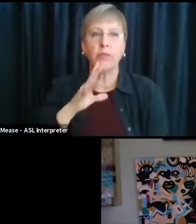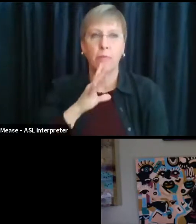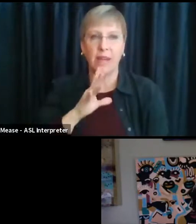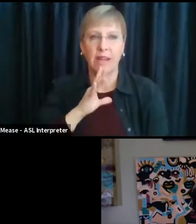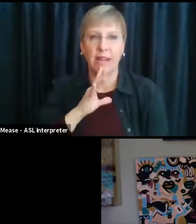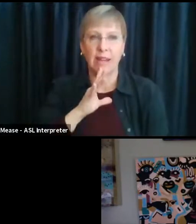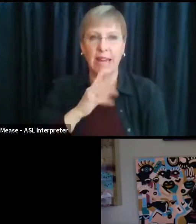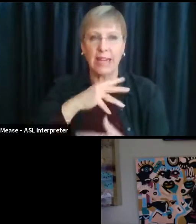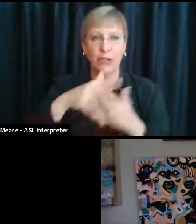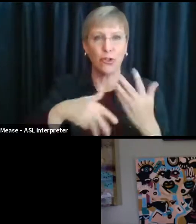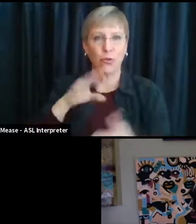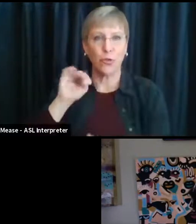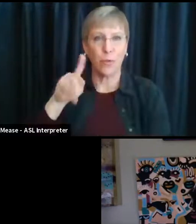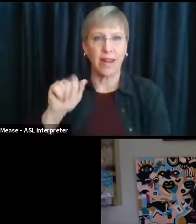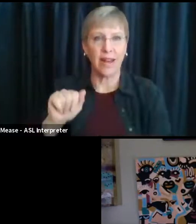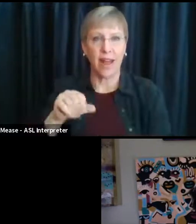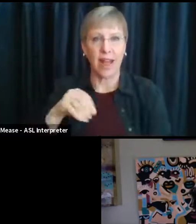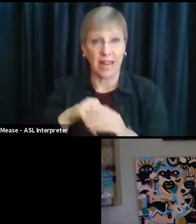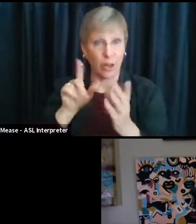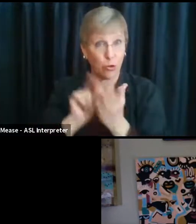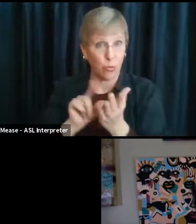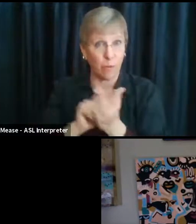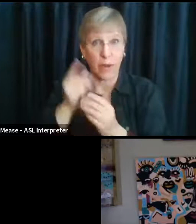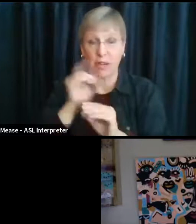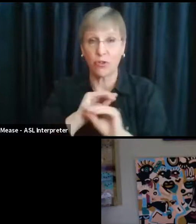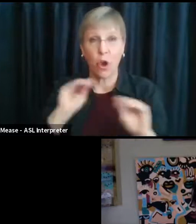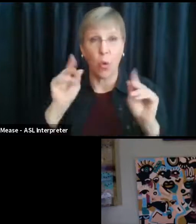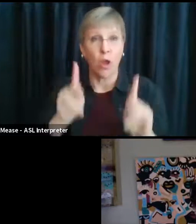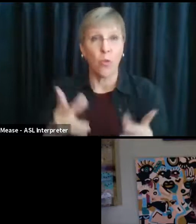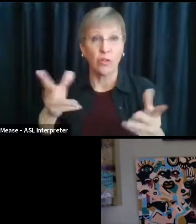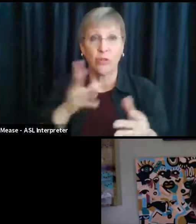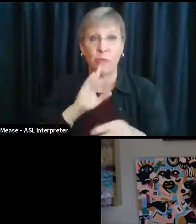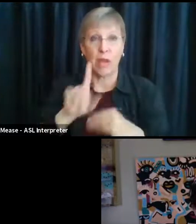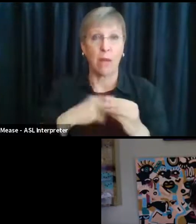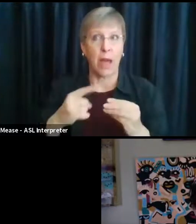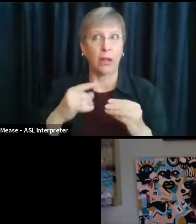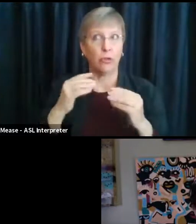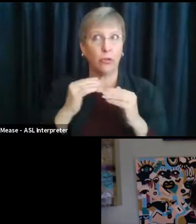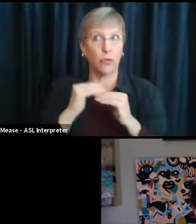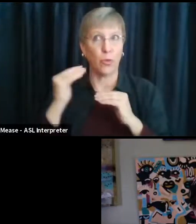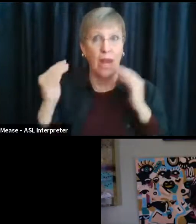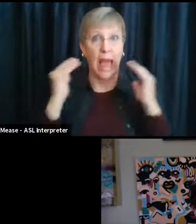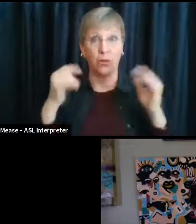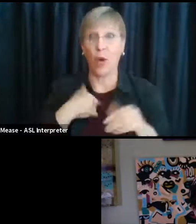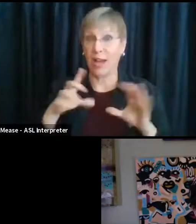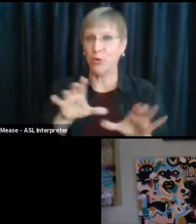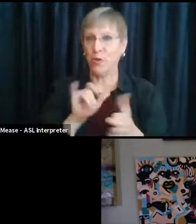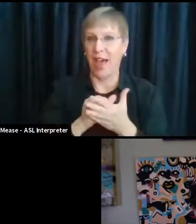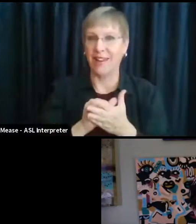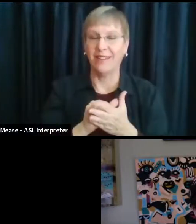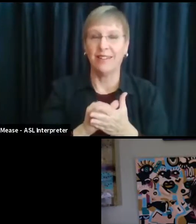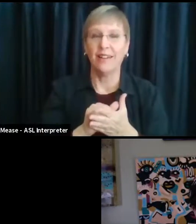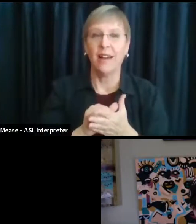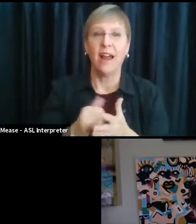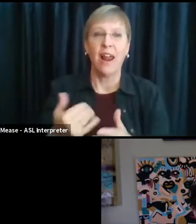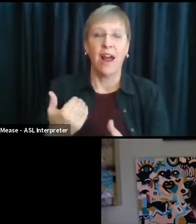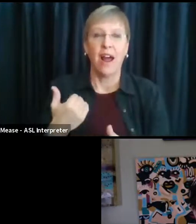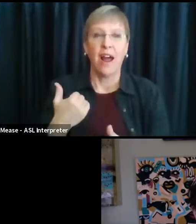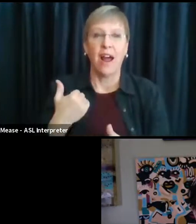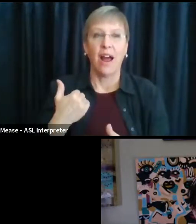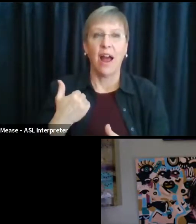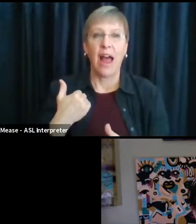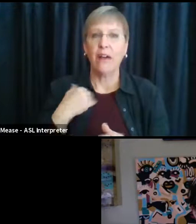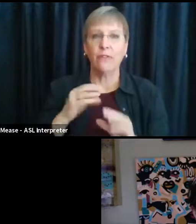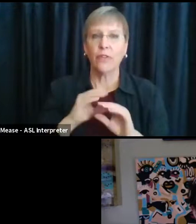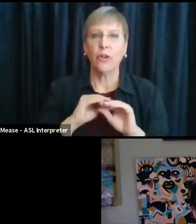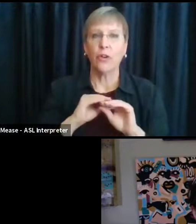the social media and in the press because nobody wants to speak about it loudly, so I do it. But I have no part in. I